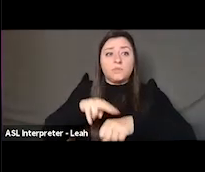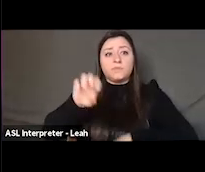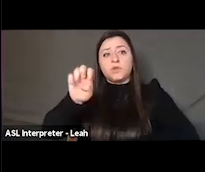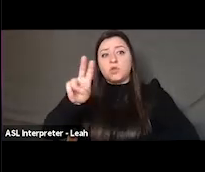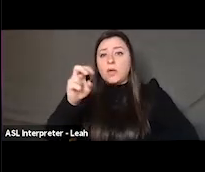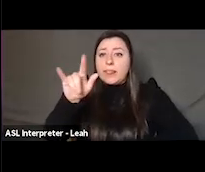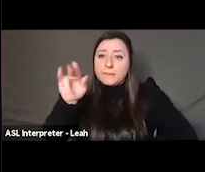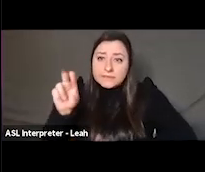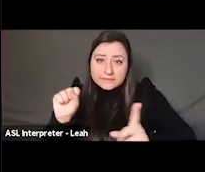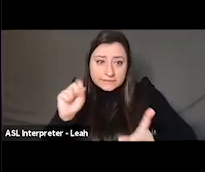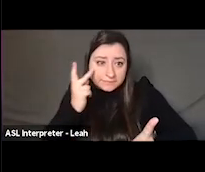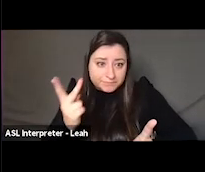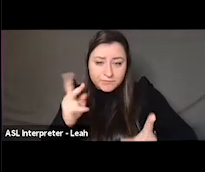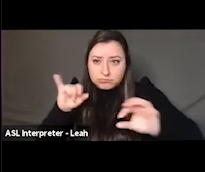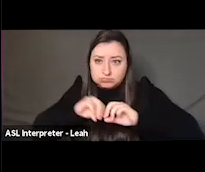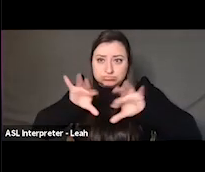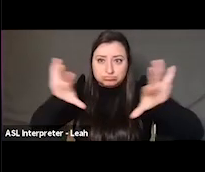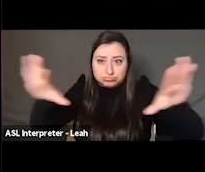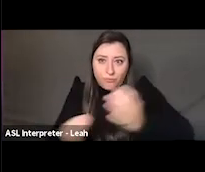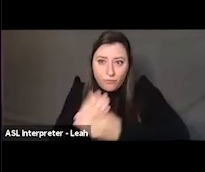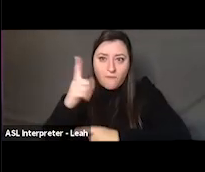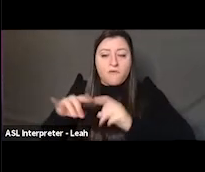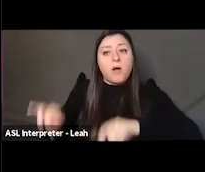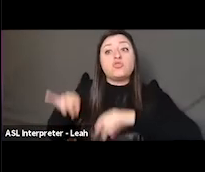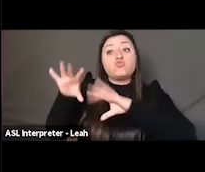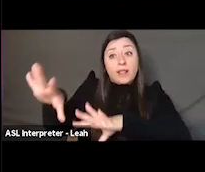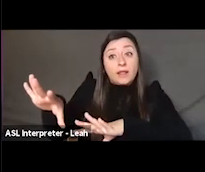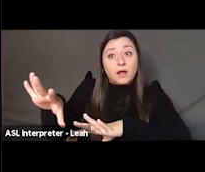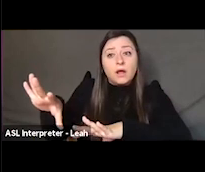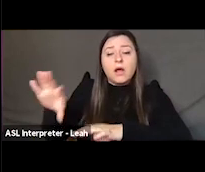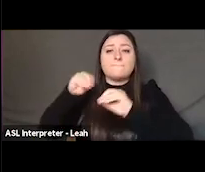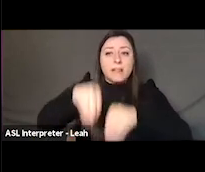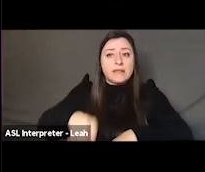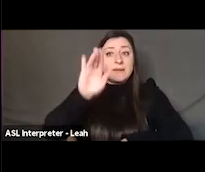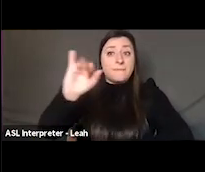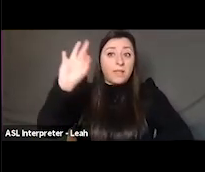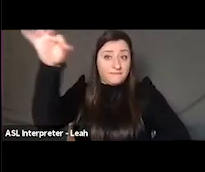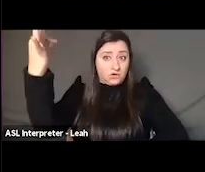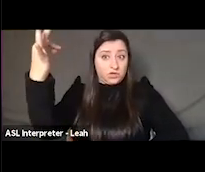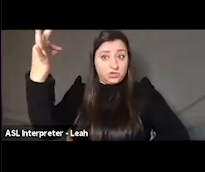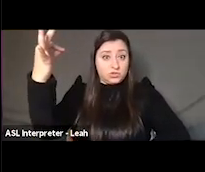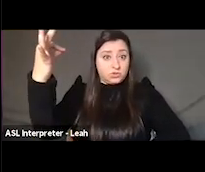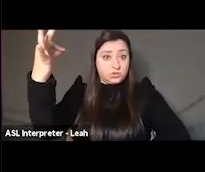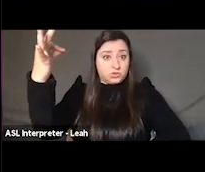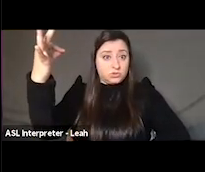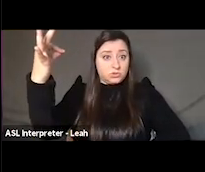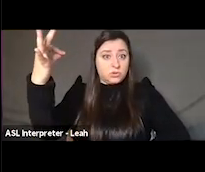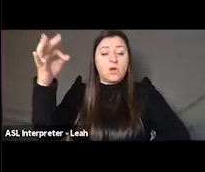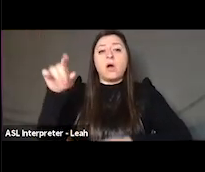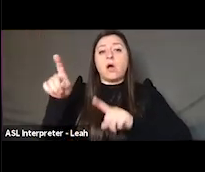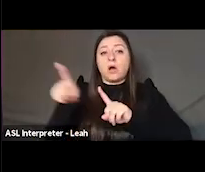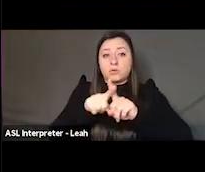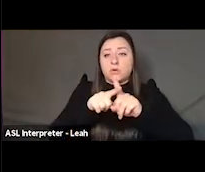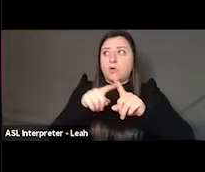coming from Australia, was planted by the French all alongside the rivers and